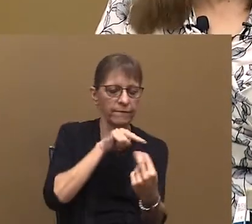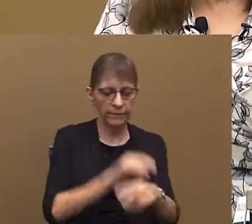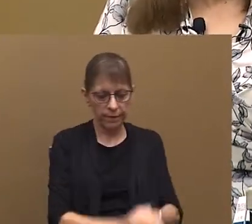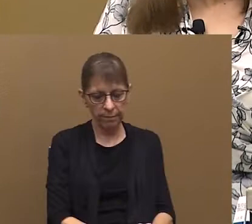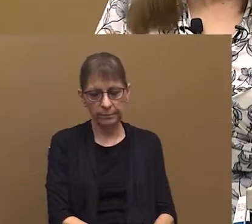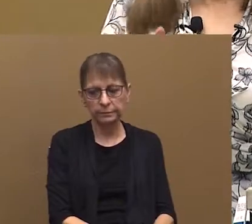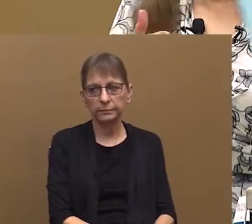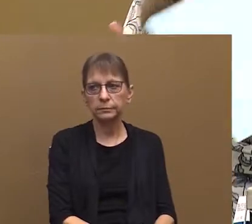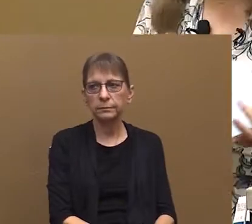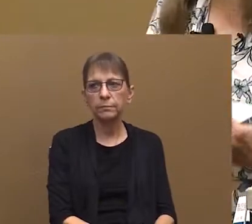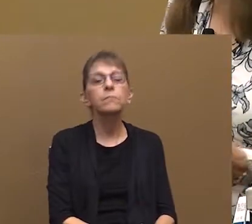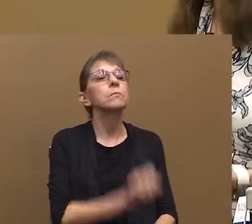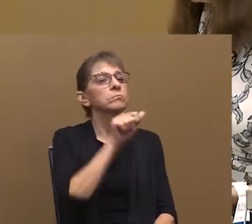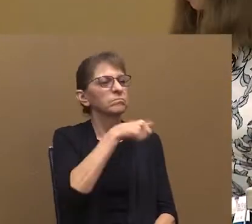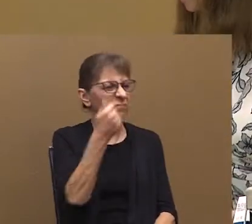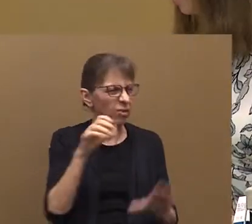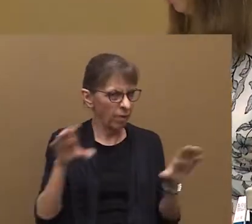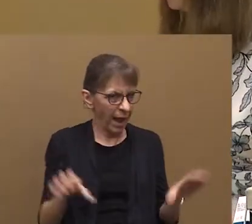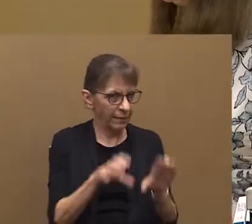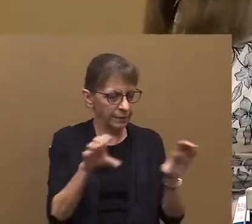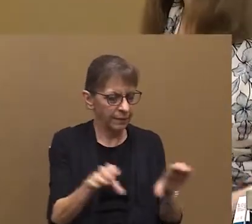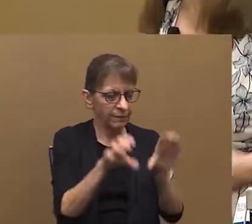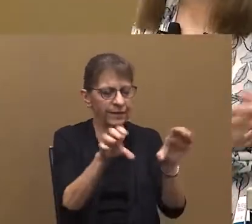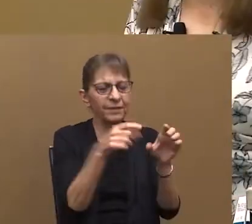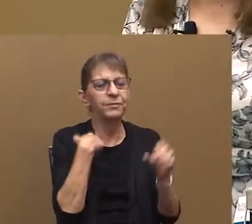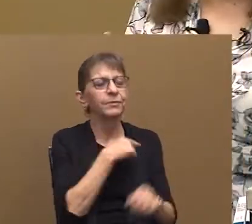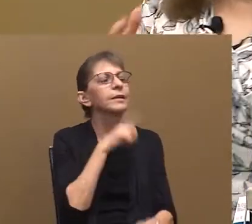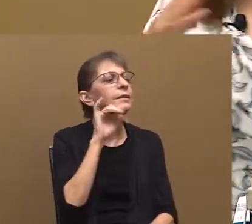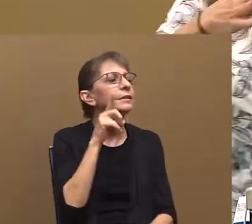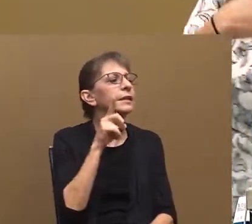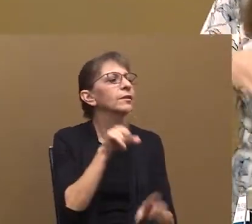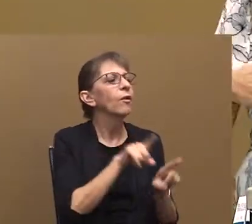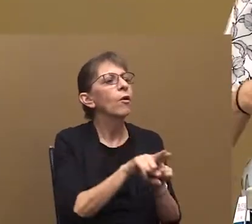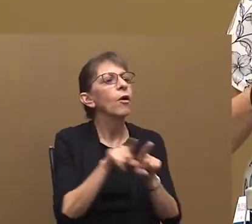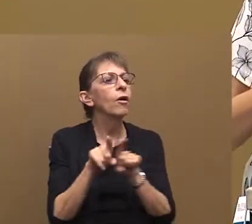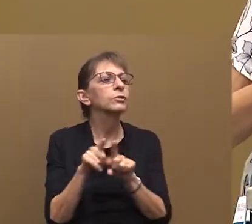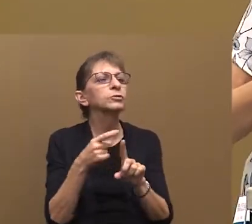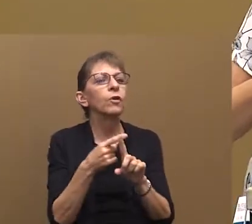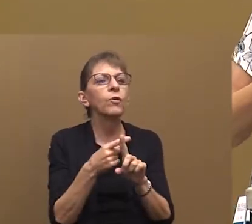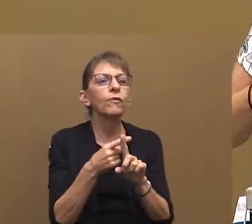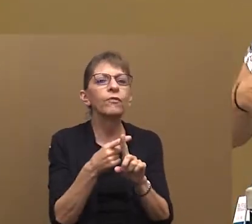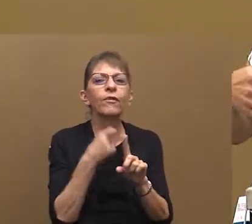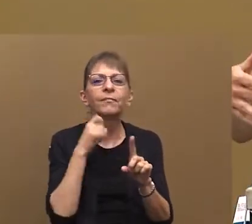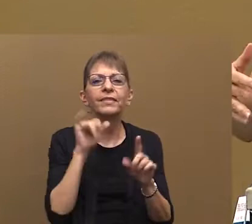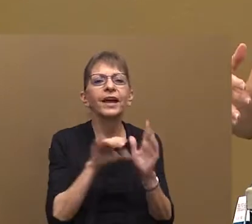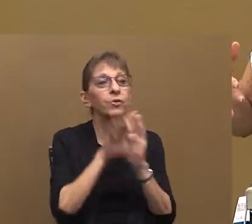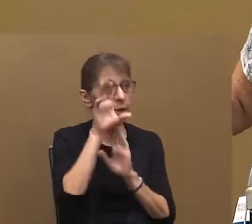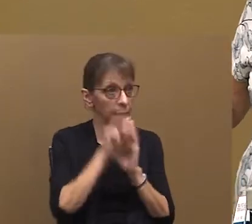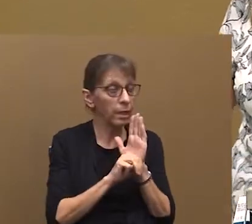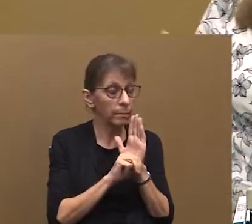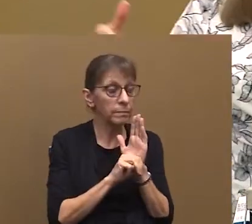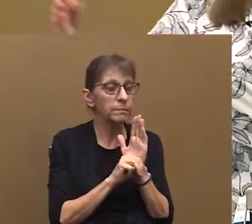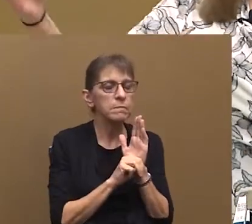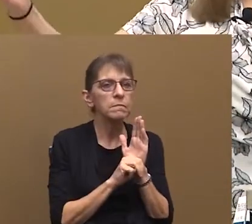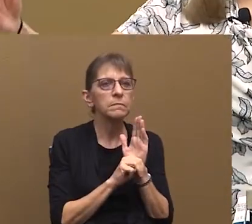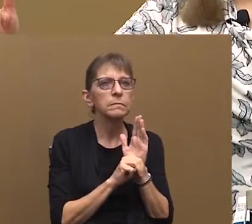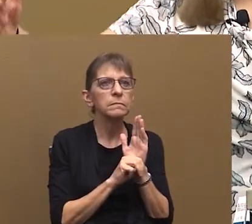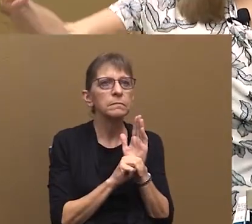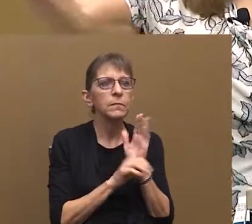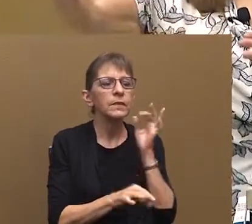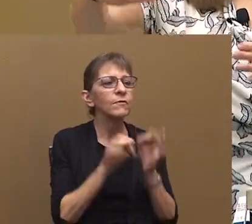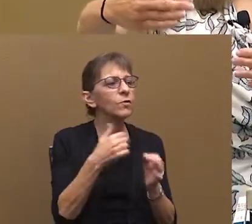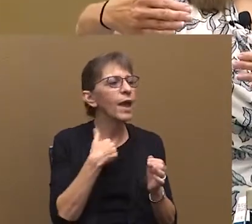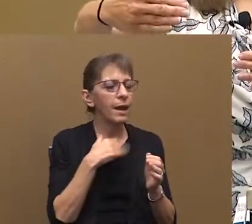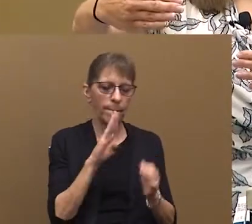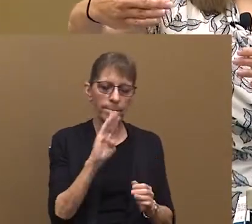perspective. Another activity that we did that also came from that curriculum was if